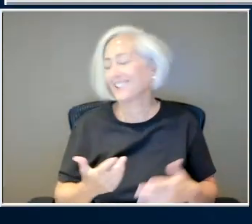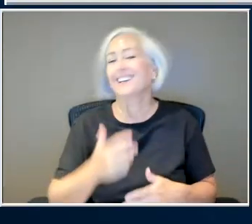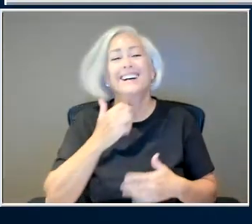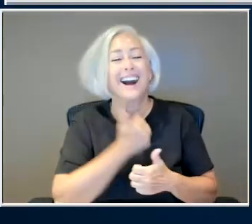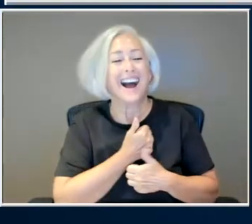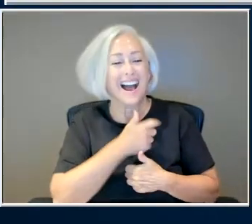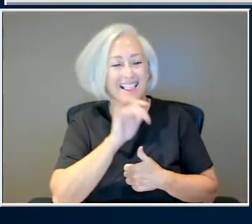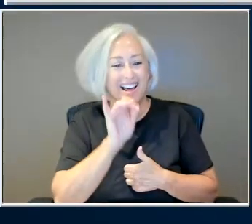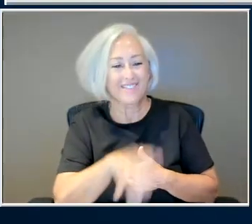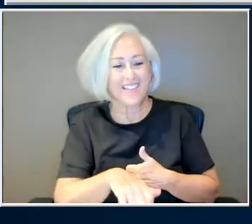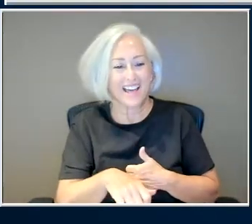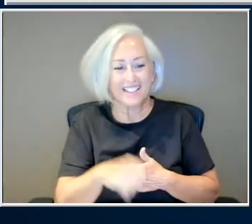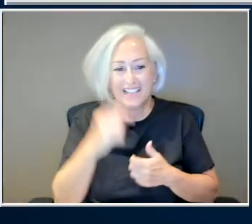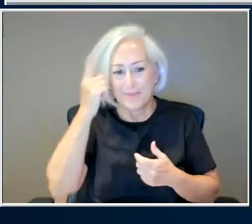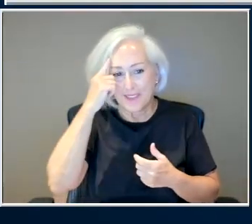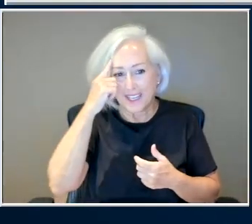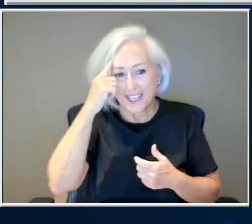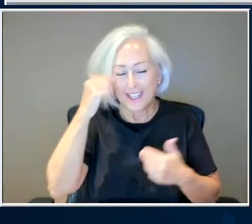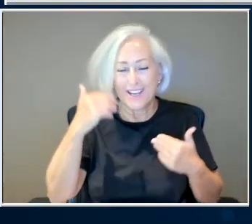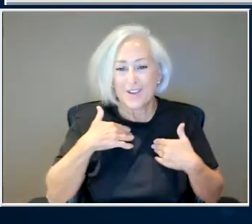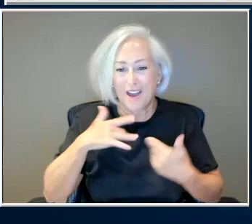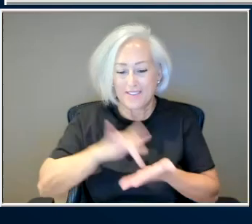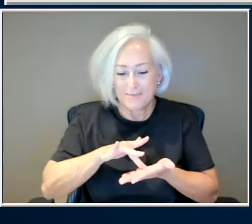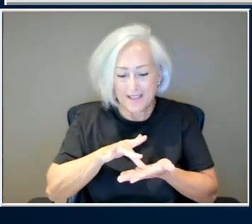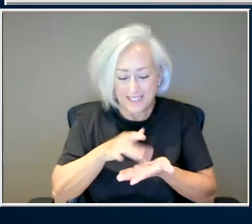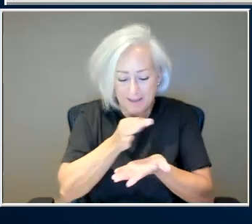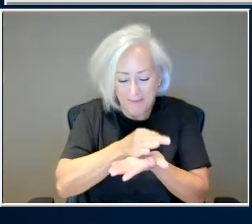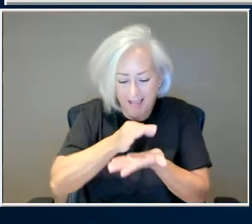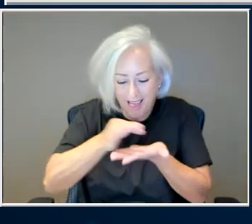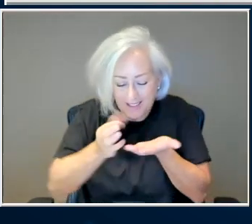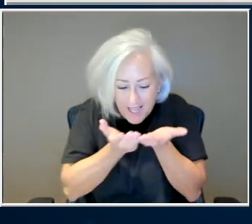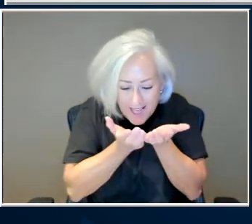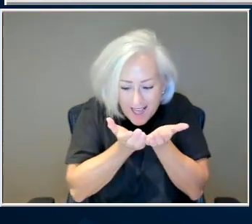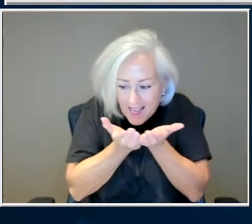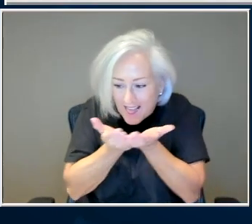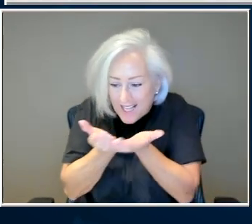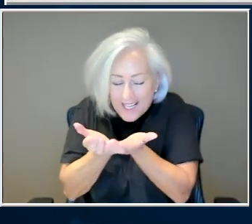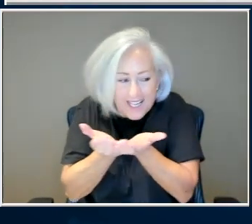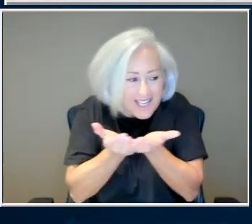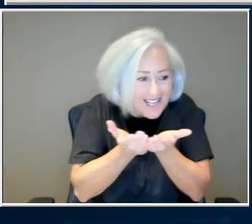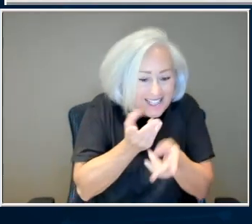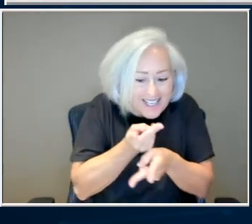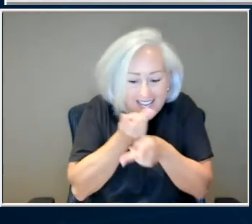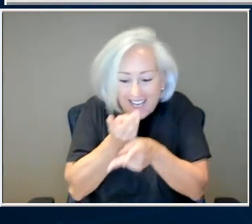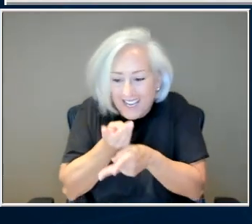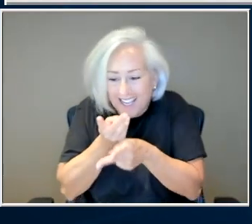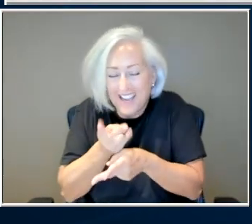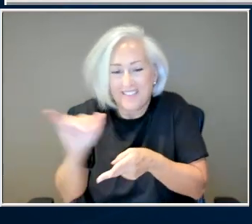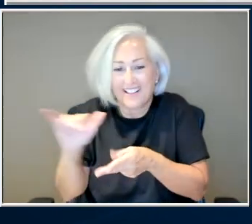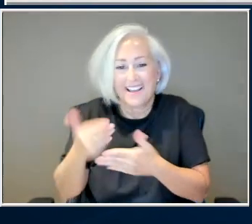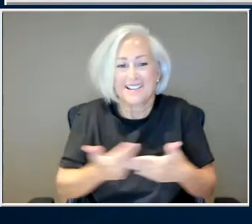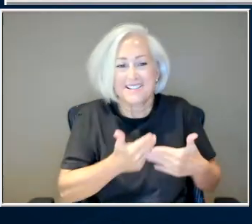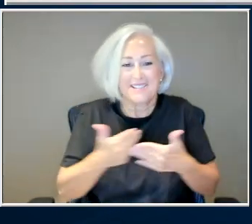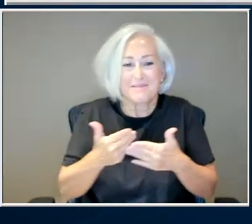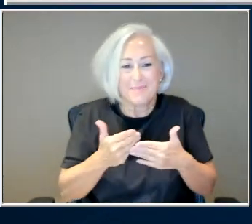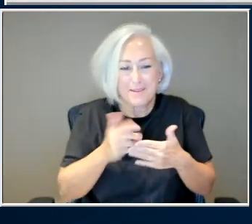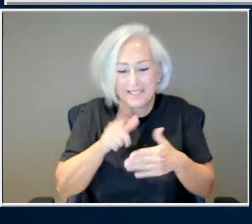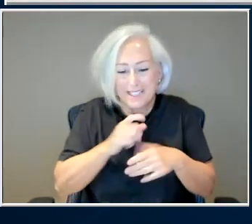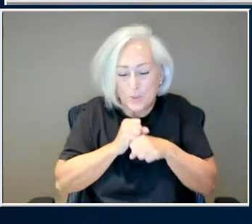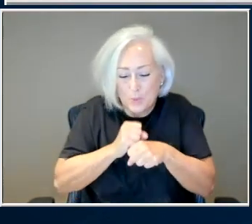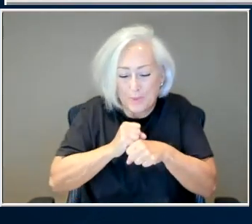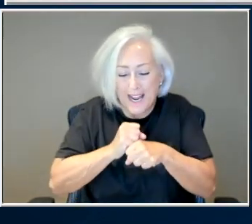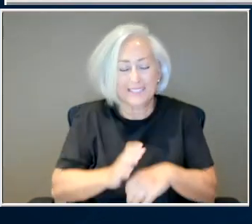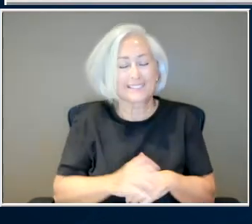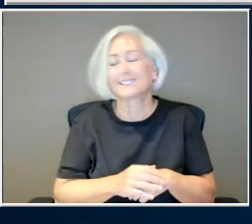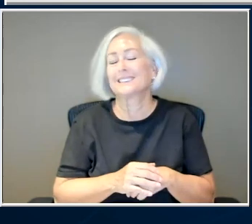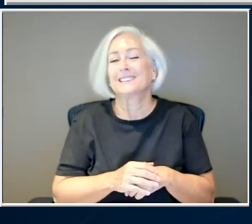picturing you like you've got the goods in your hand, and you're caring for them like your little babies, like I got to make sure I got to protect the little babies, make sure